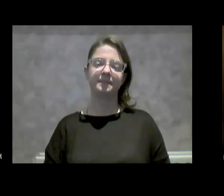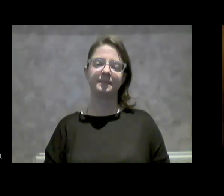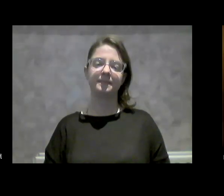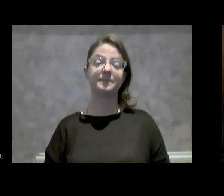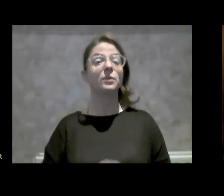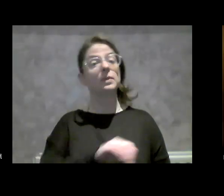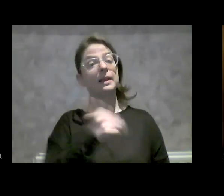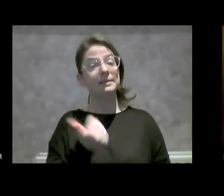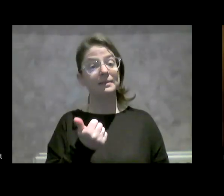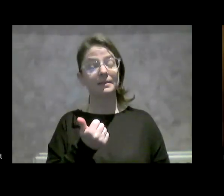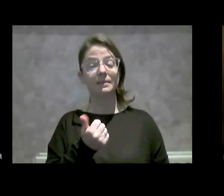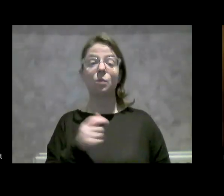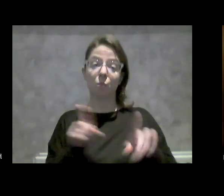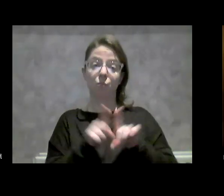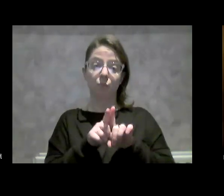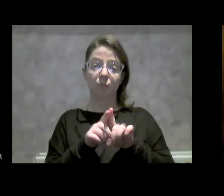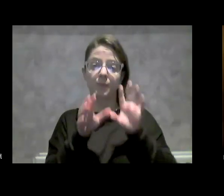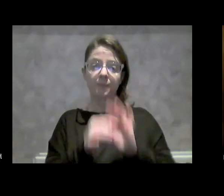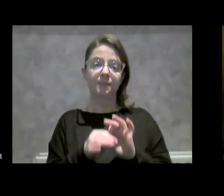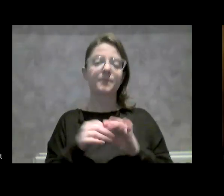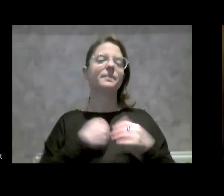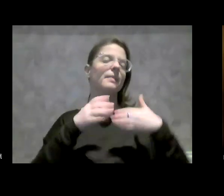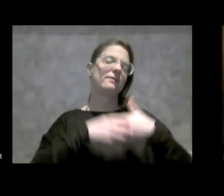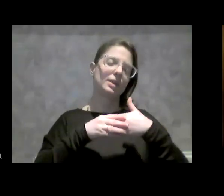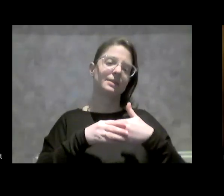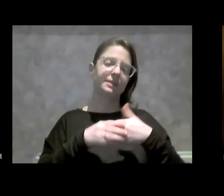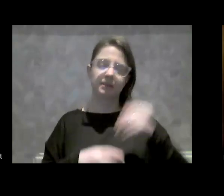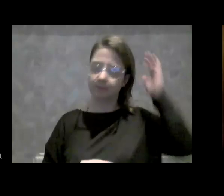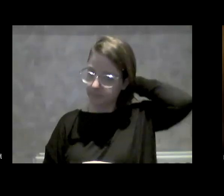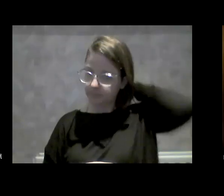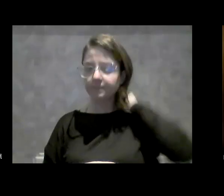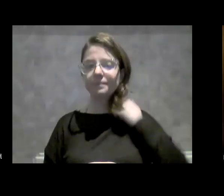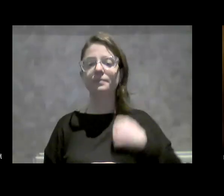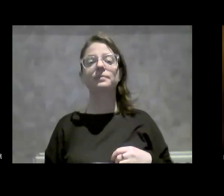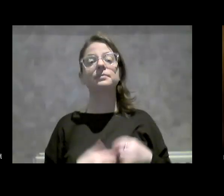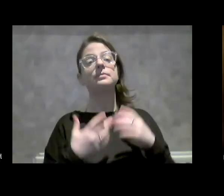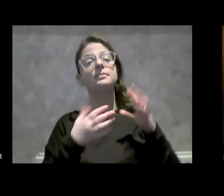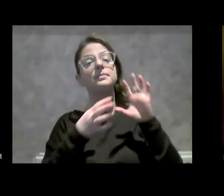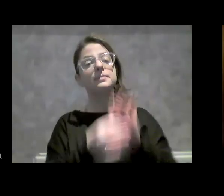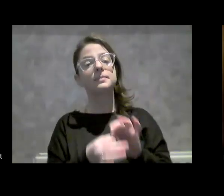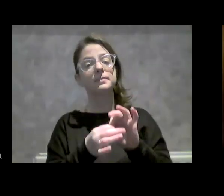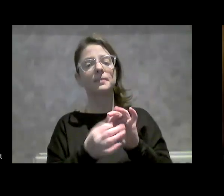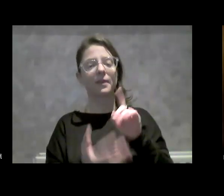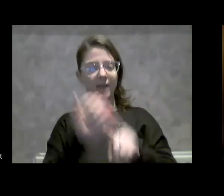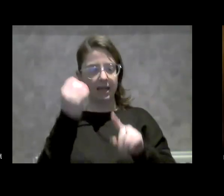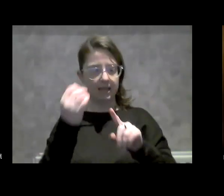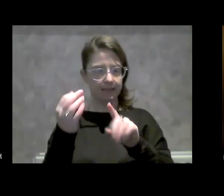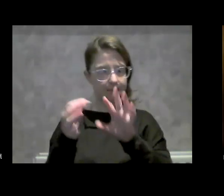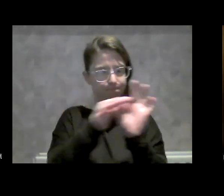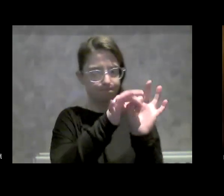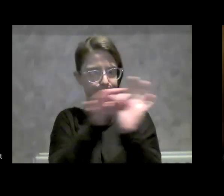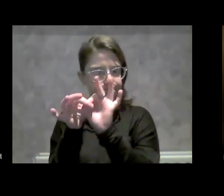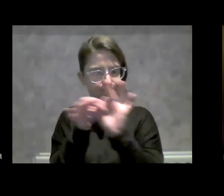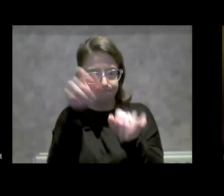The next one is also about kind of my friends. It's about finding that connection with someone else